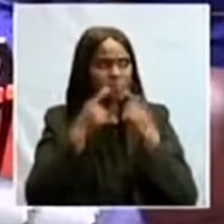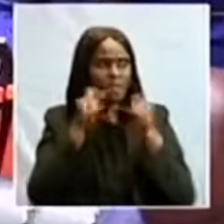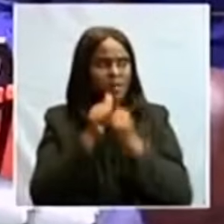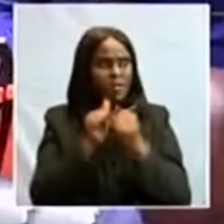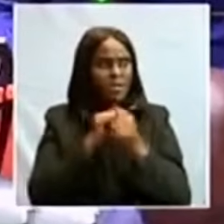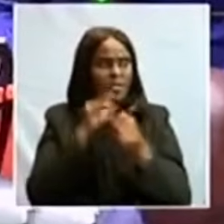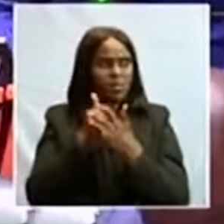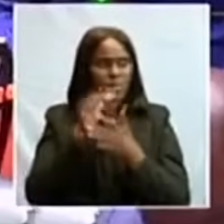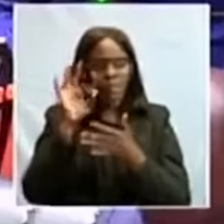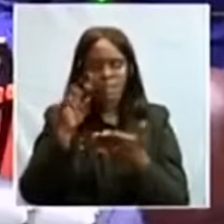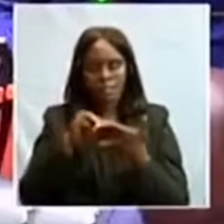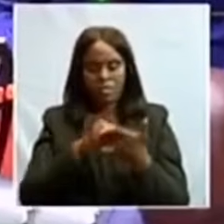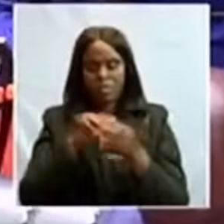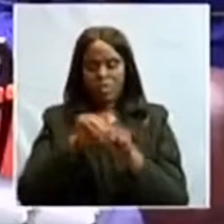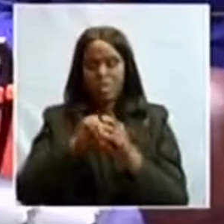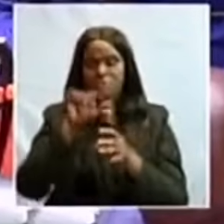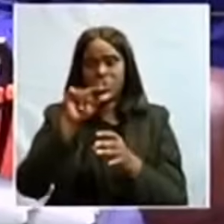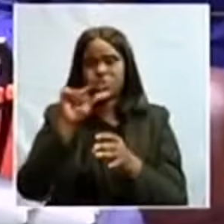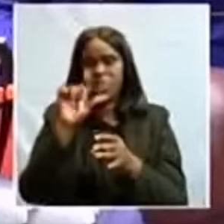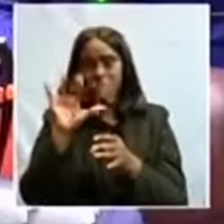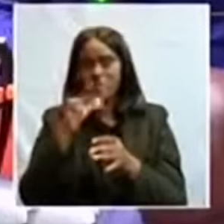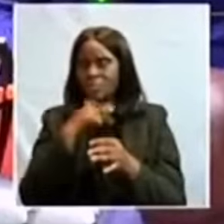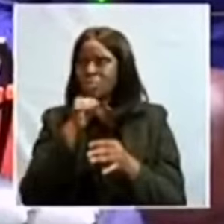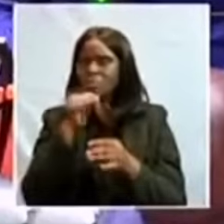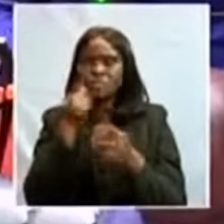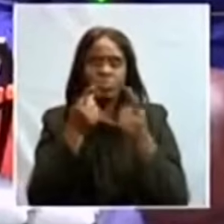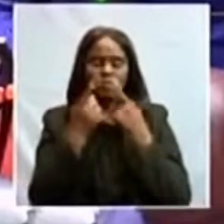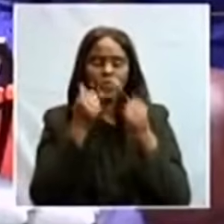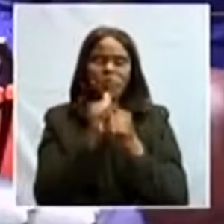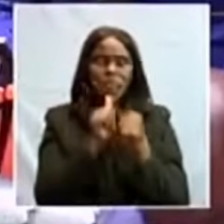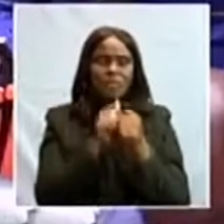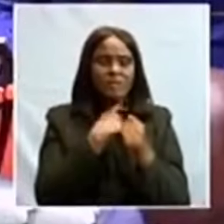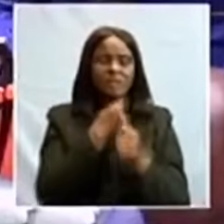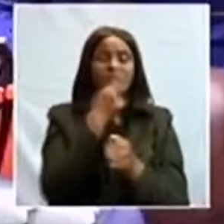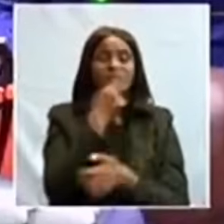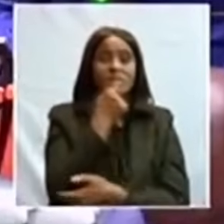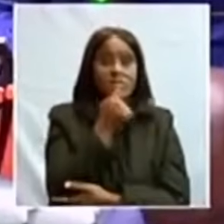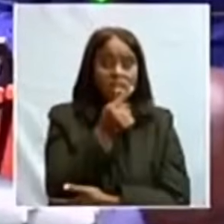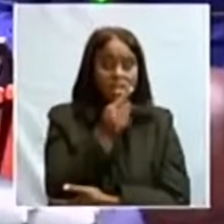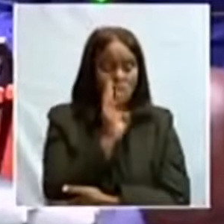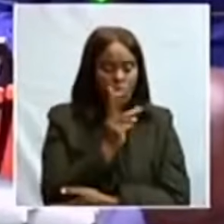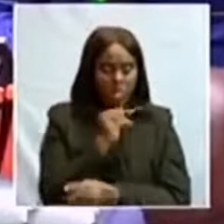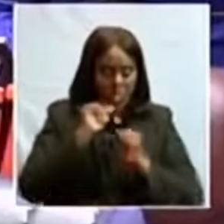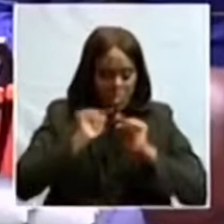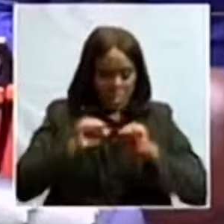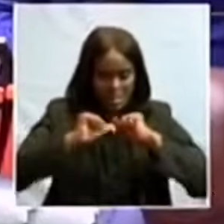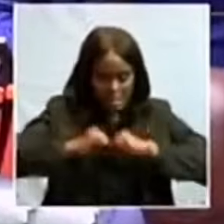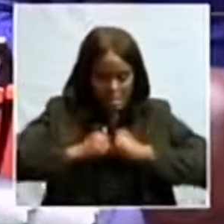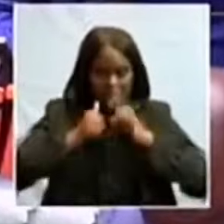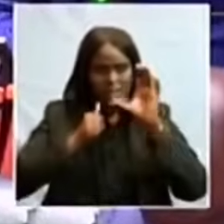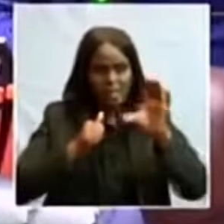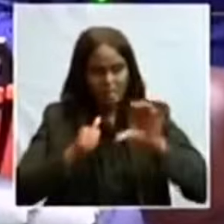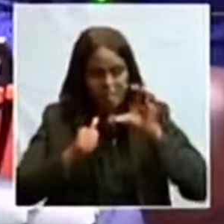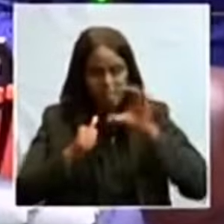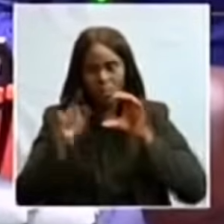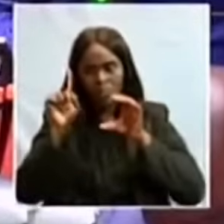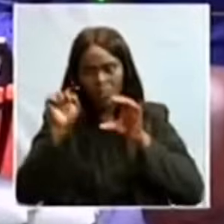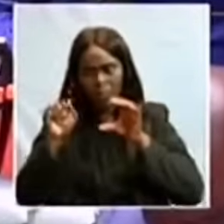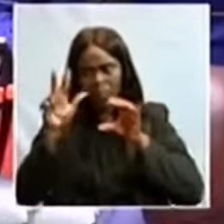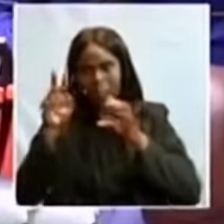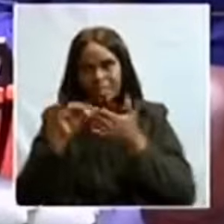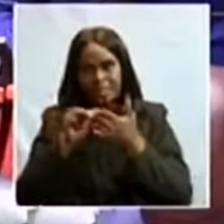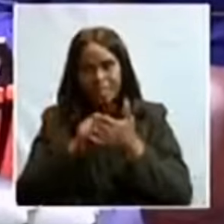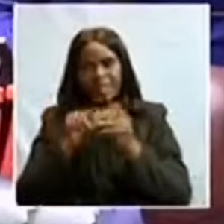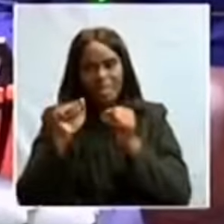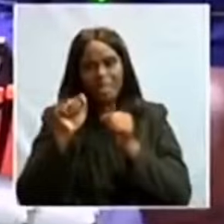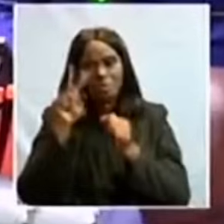9 million in 2025. I said we can get even a 1.3 million, it could